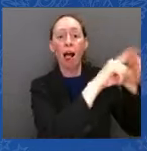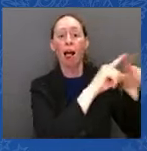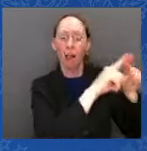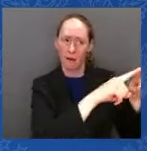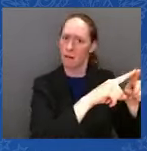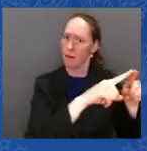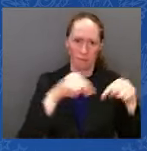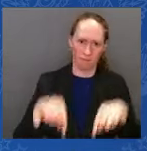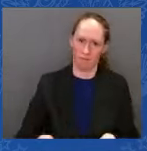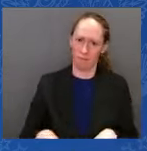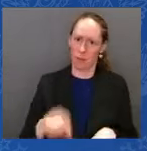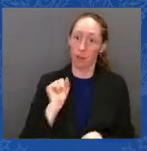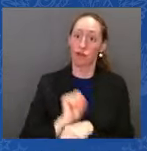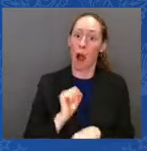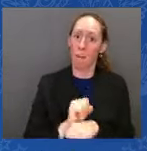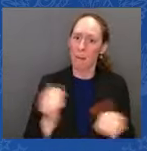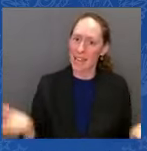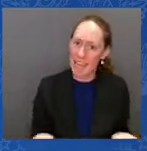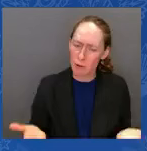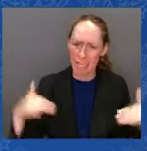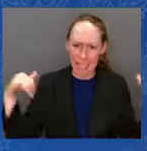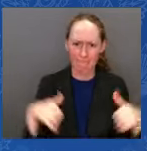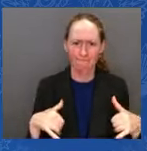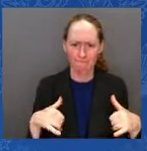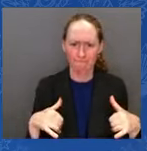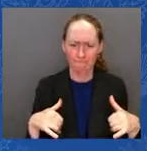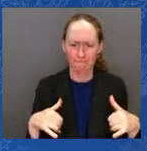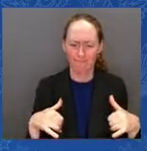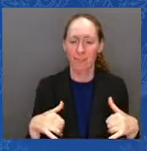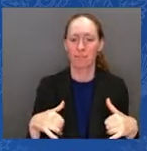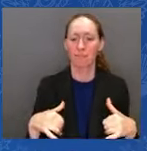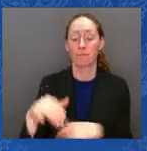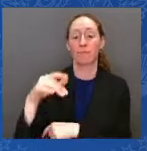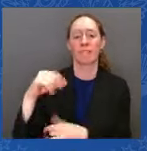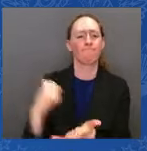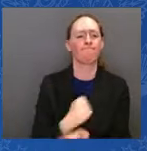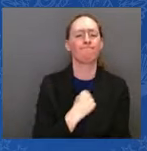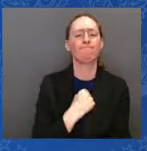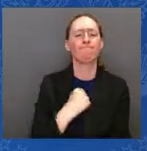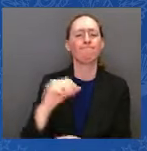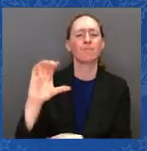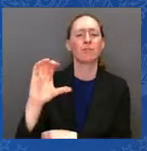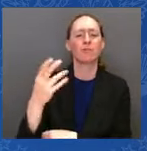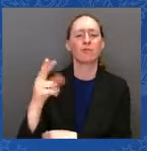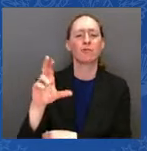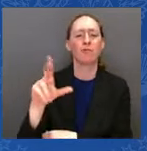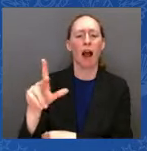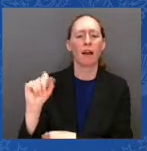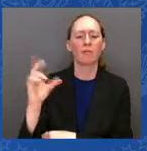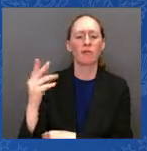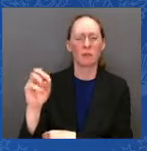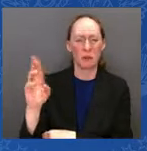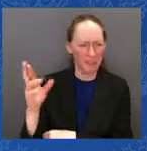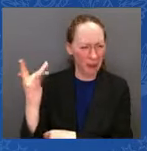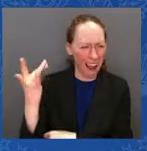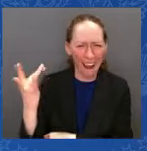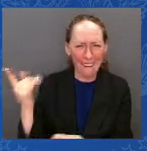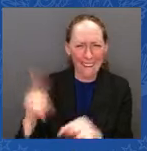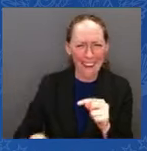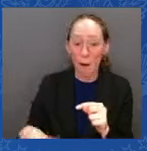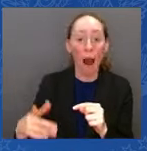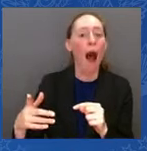Leader, Chuck Schumer, can't be here today. I don't know what he's doing. He's just down there and trying to settle a crisis. He's the best there